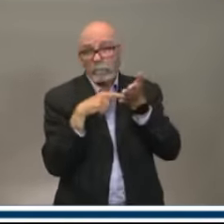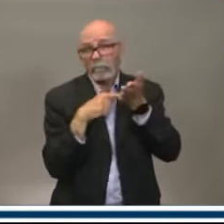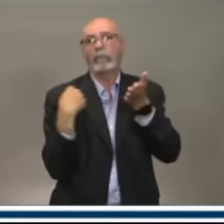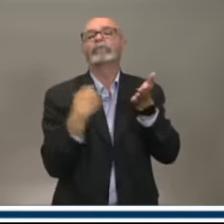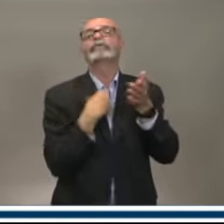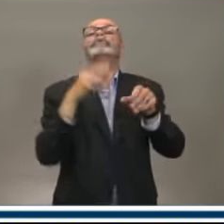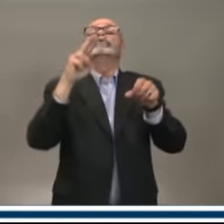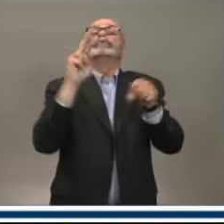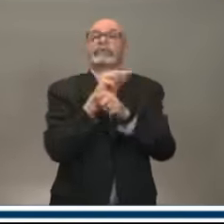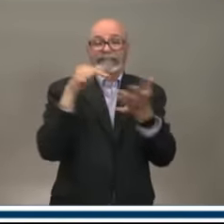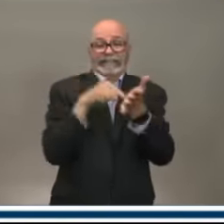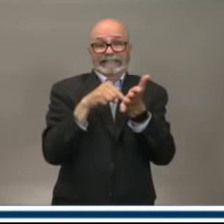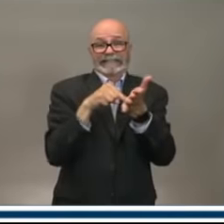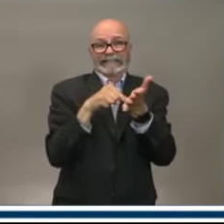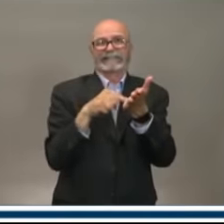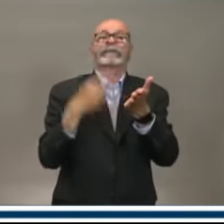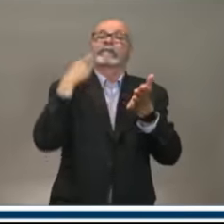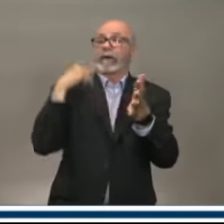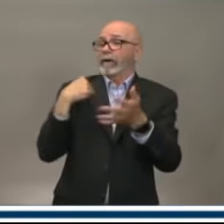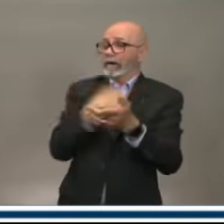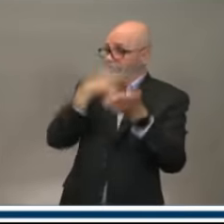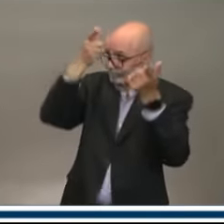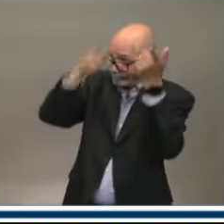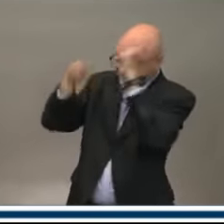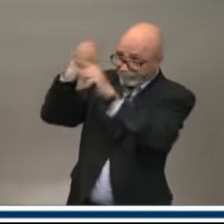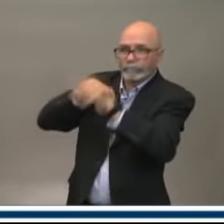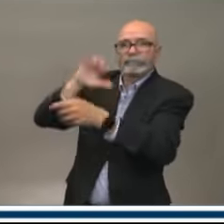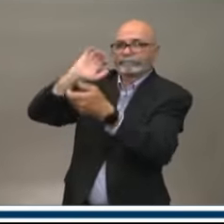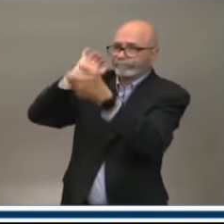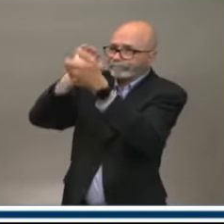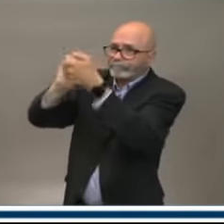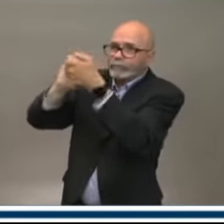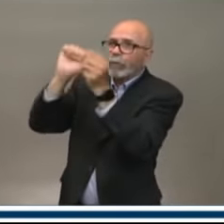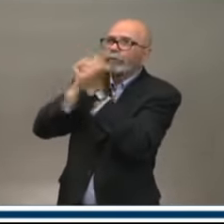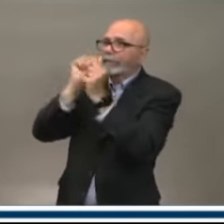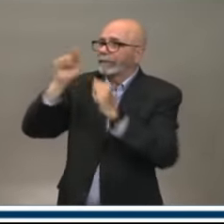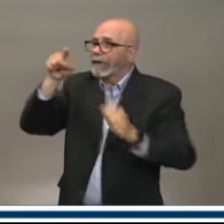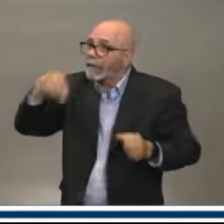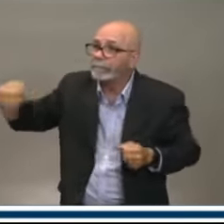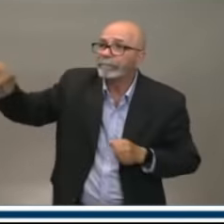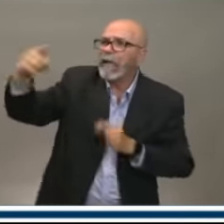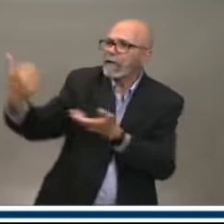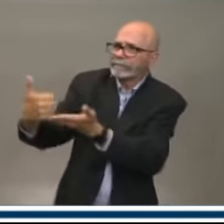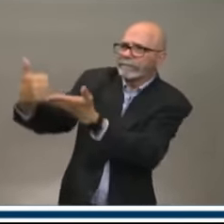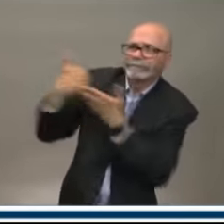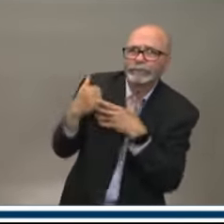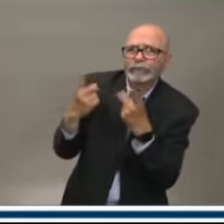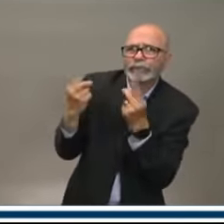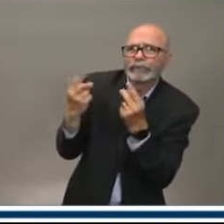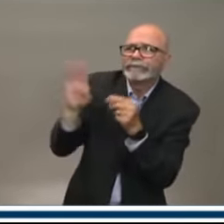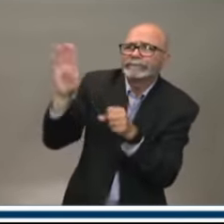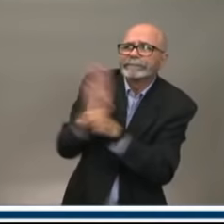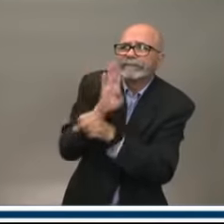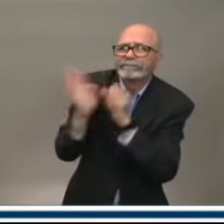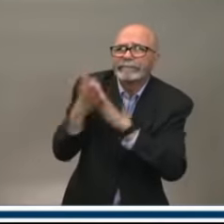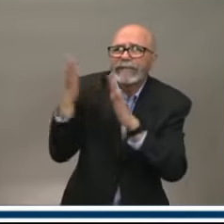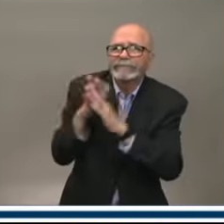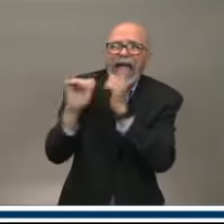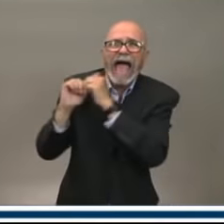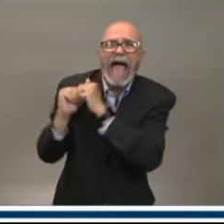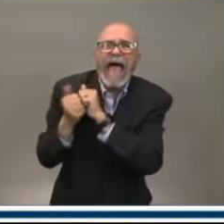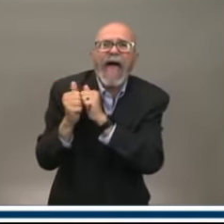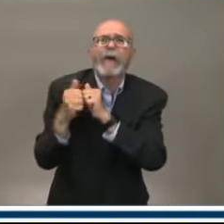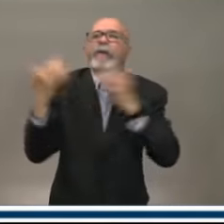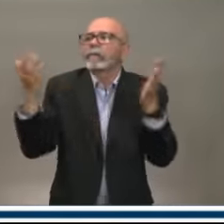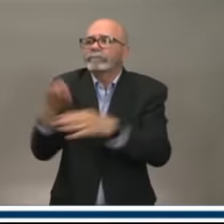Quite frankly, it'll be our partners who will help us understand their business models and how we can best open up our